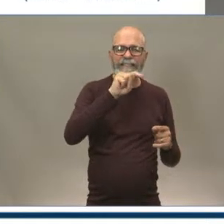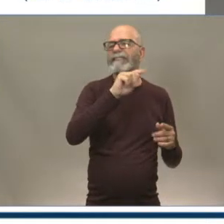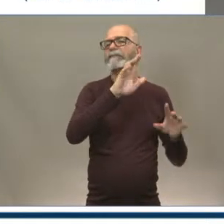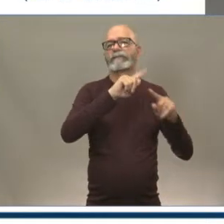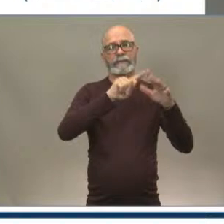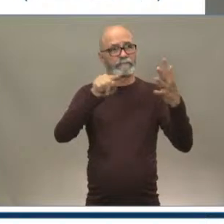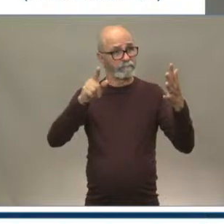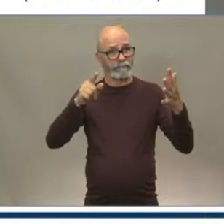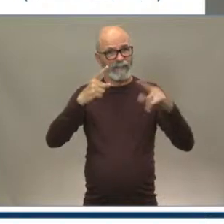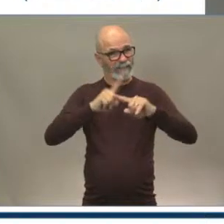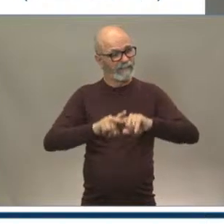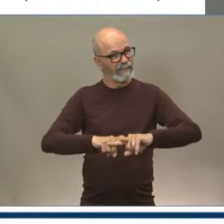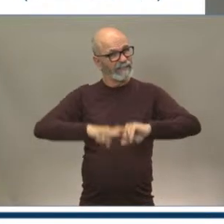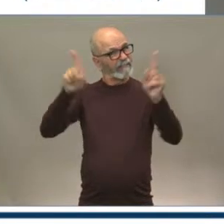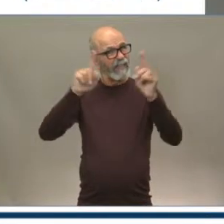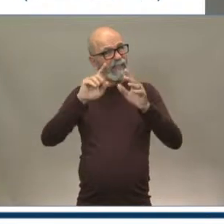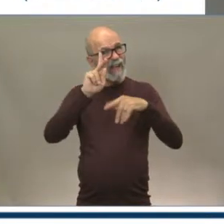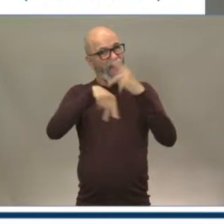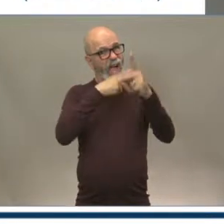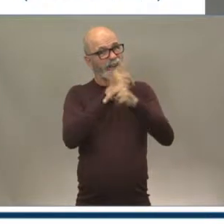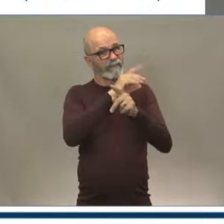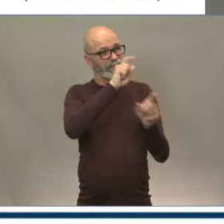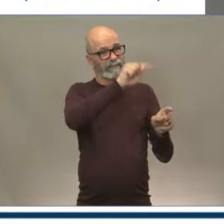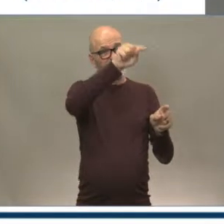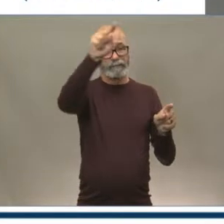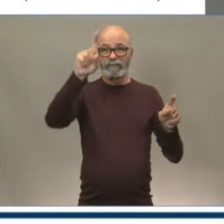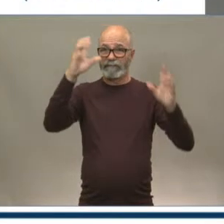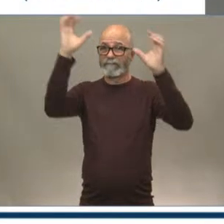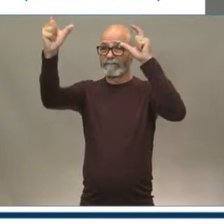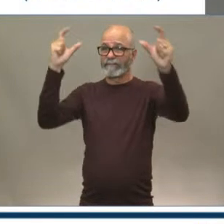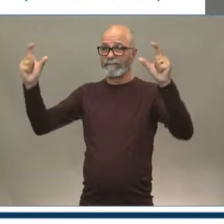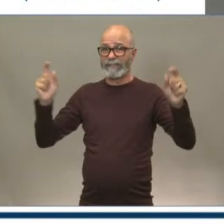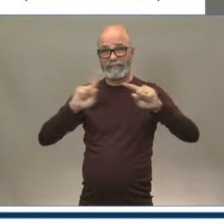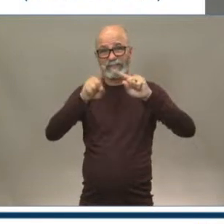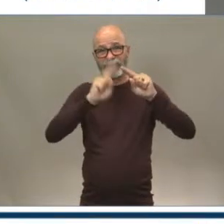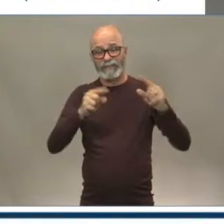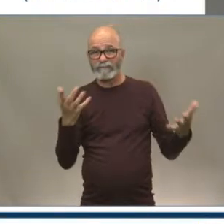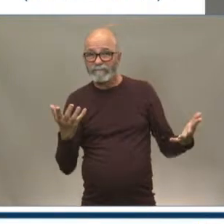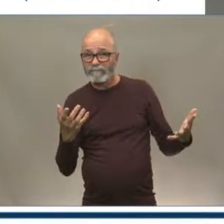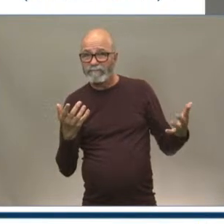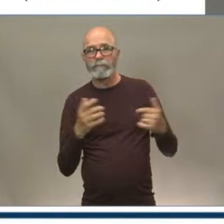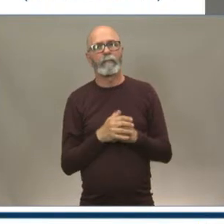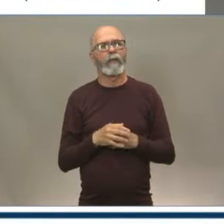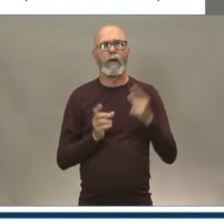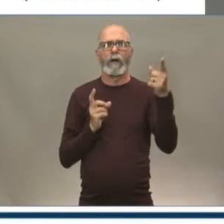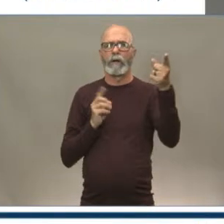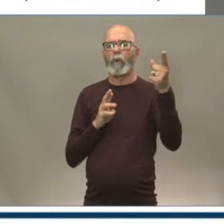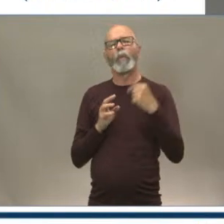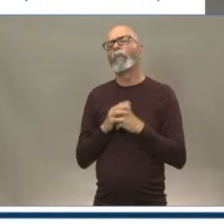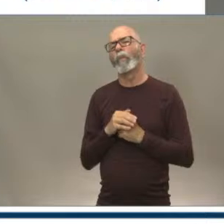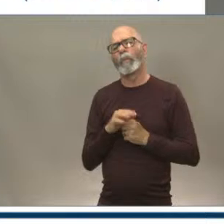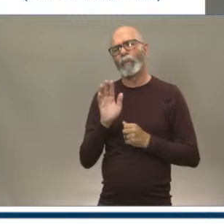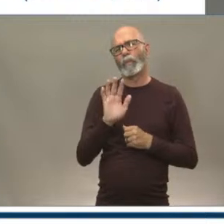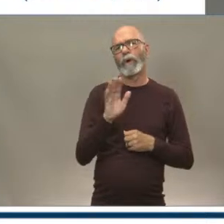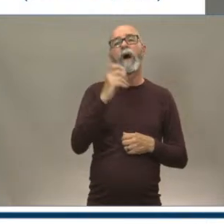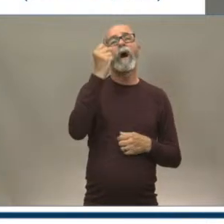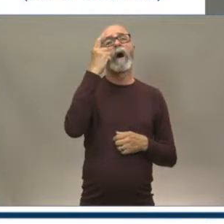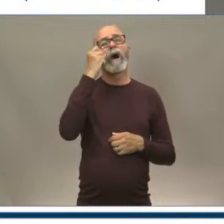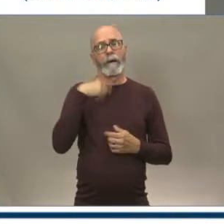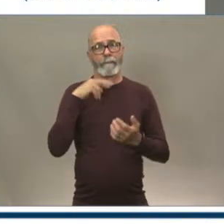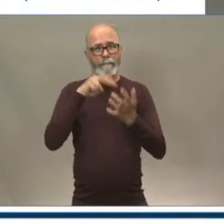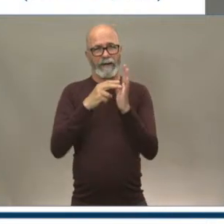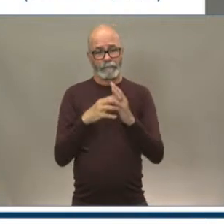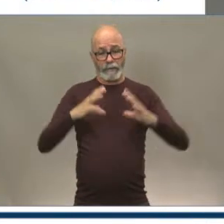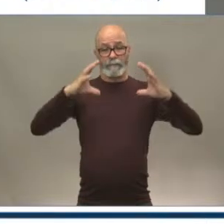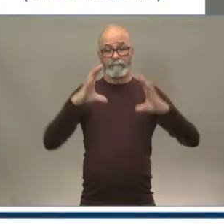so far. We know throughout this whole pandemic where you start to where COVID takes hold in a